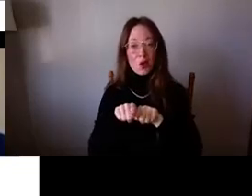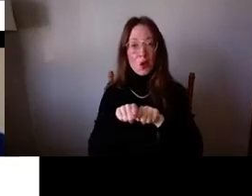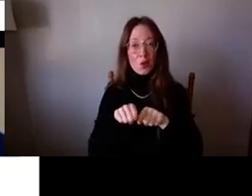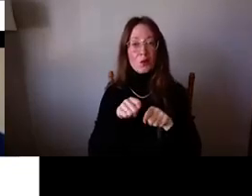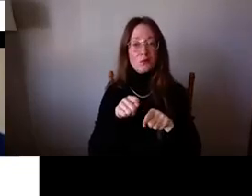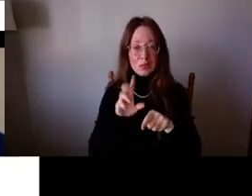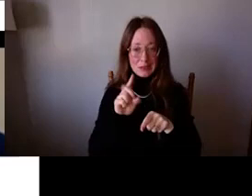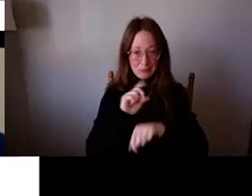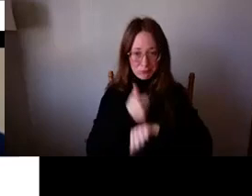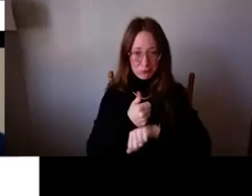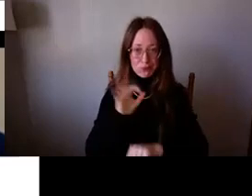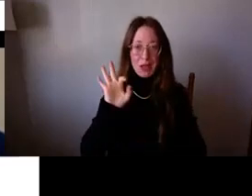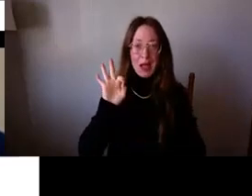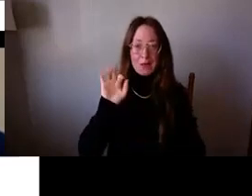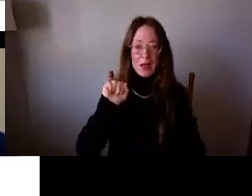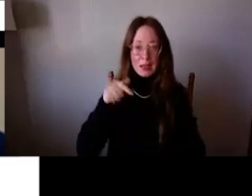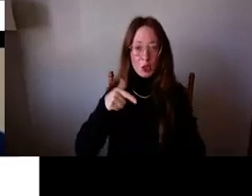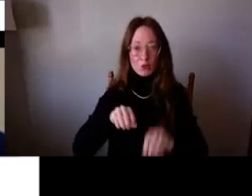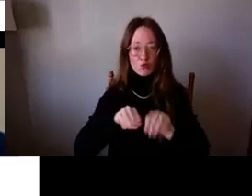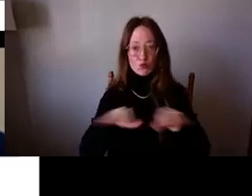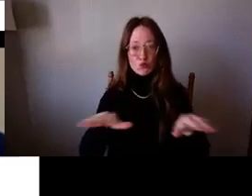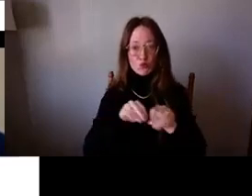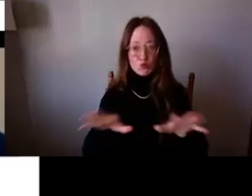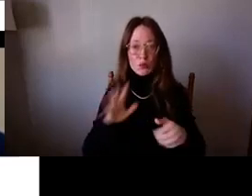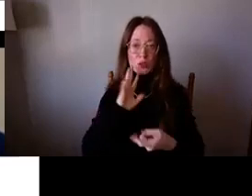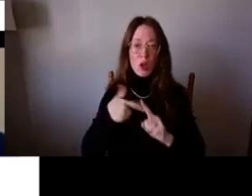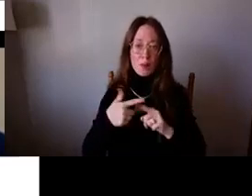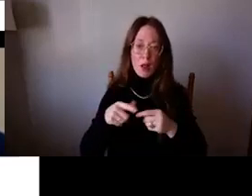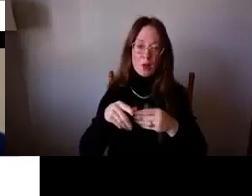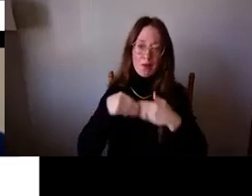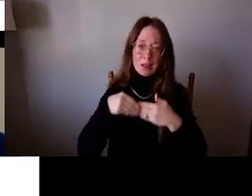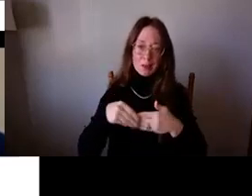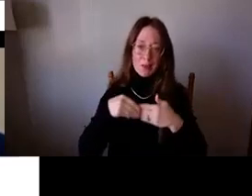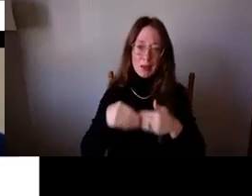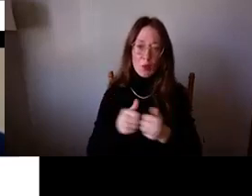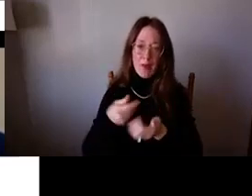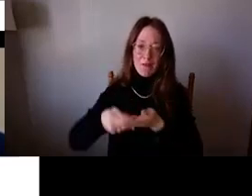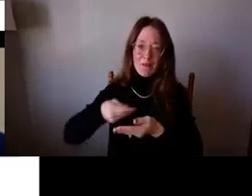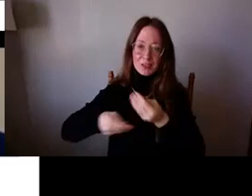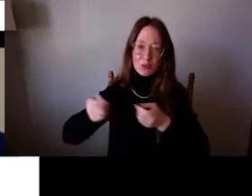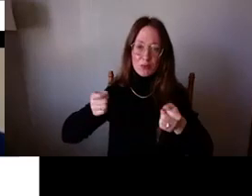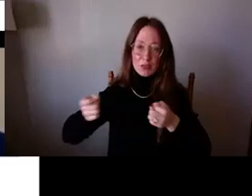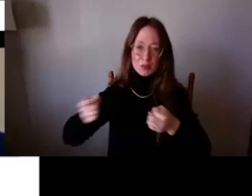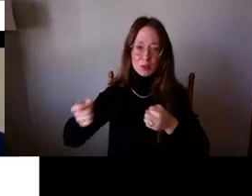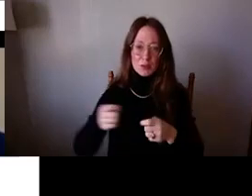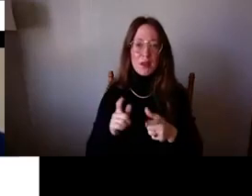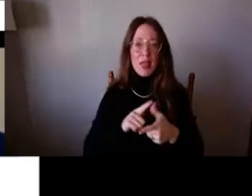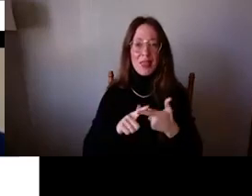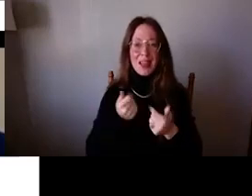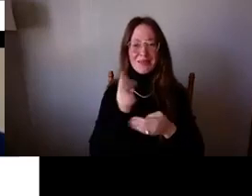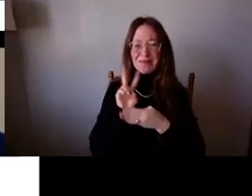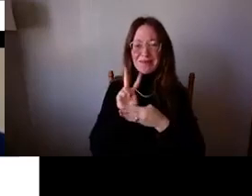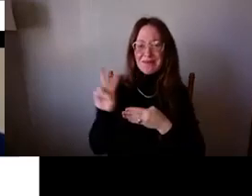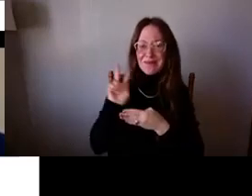May that focused on the allowable flexibilities related to fiscal management and administration of programs. And then just a few weeks ago, we had